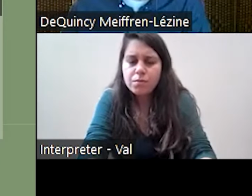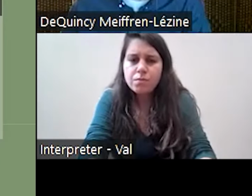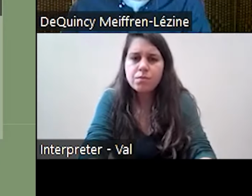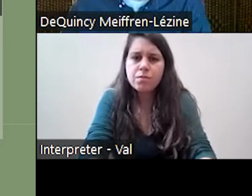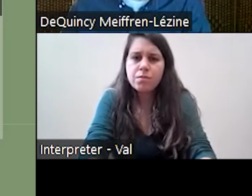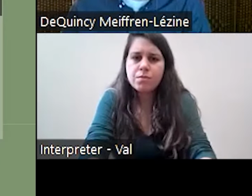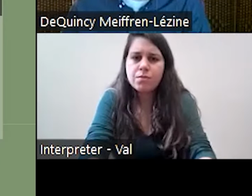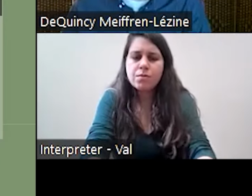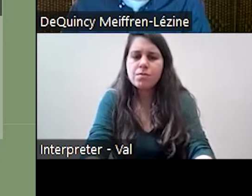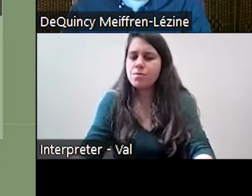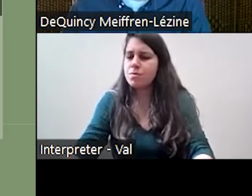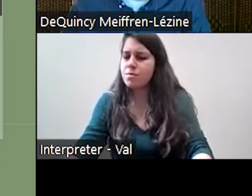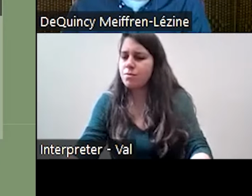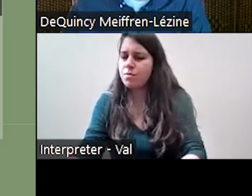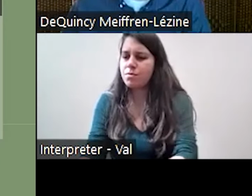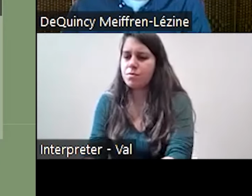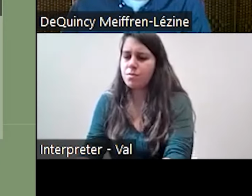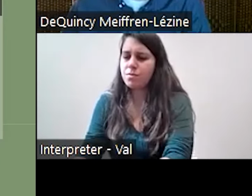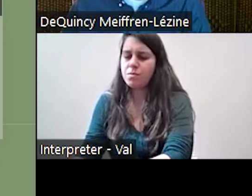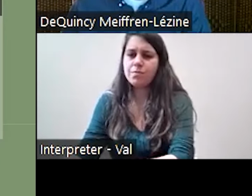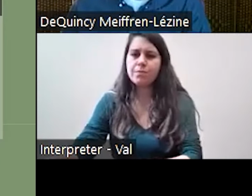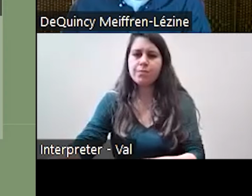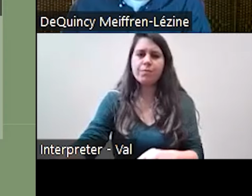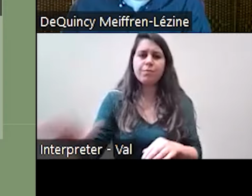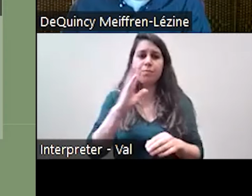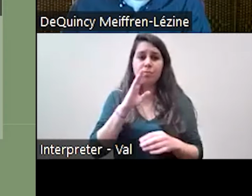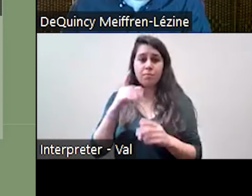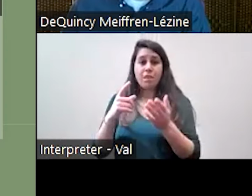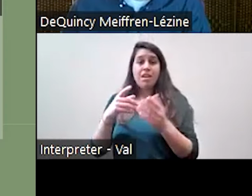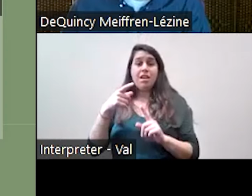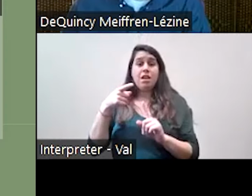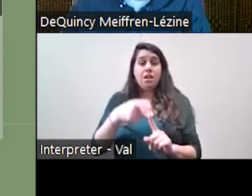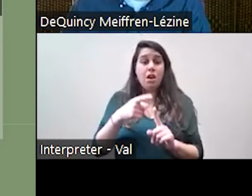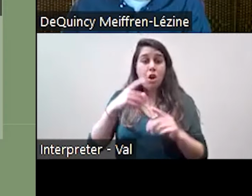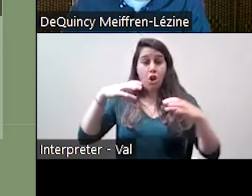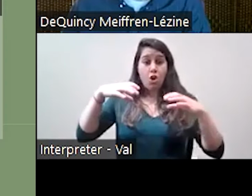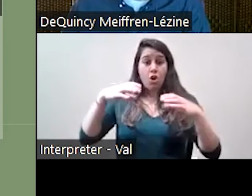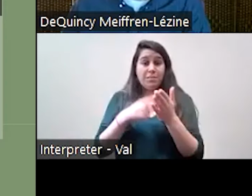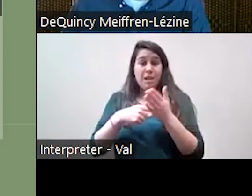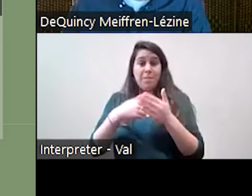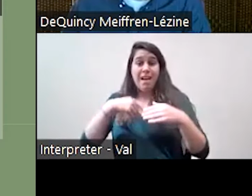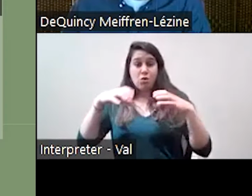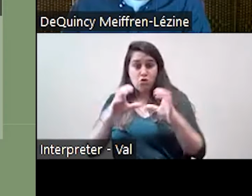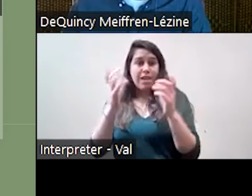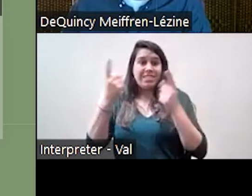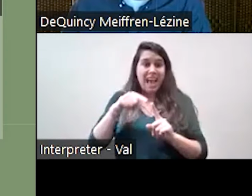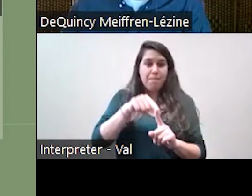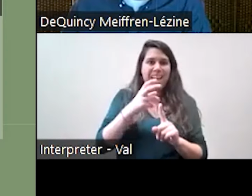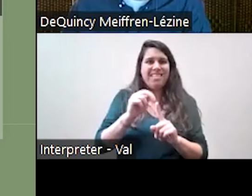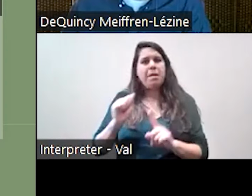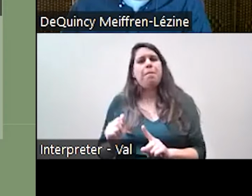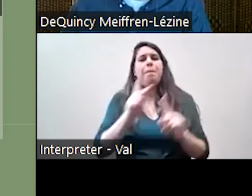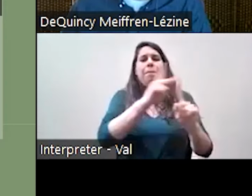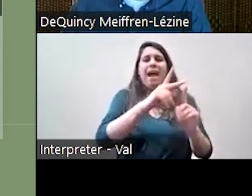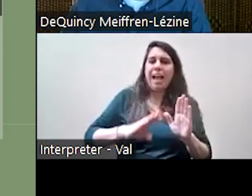achieve, returning to the quality of life that they had before the crisis happened. However, we also have